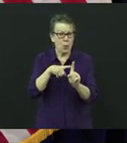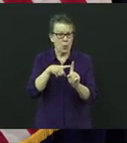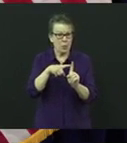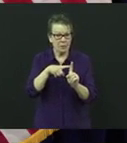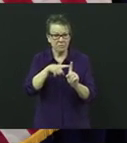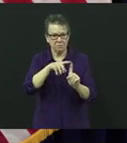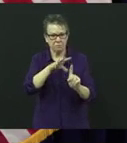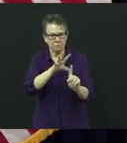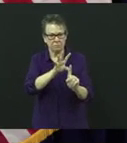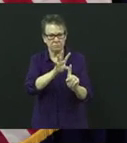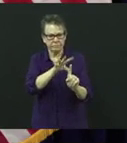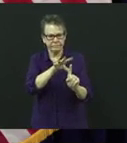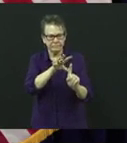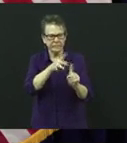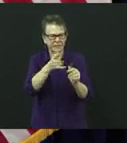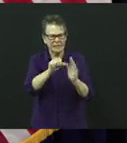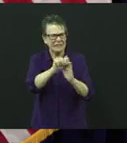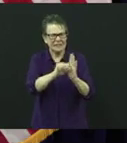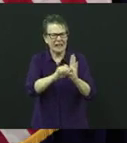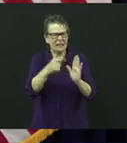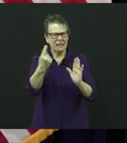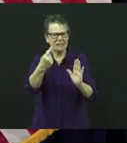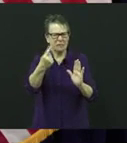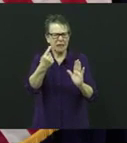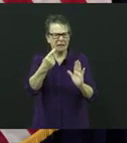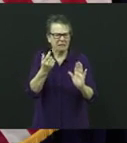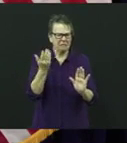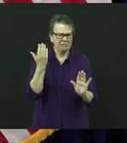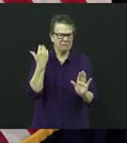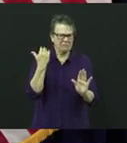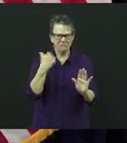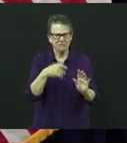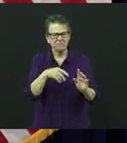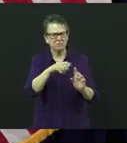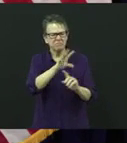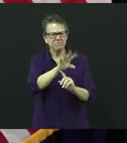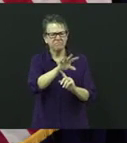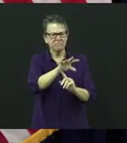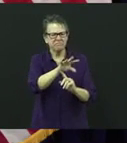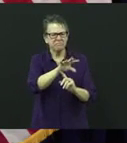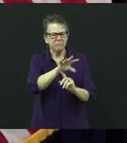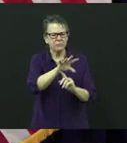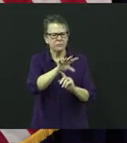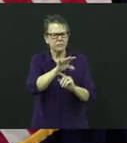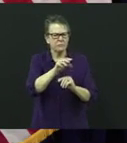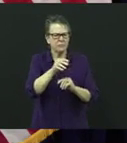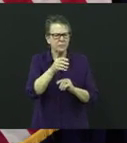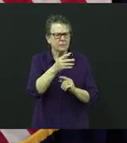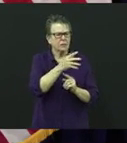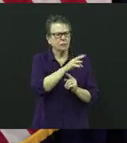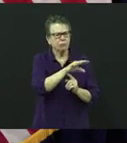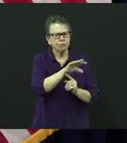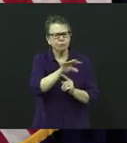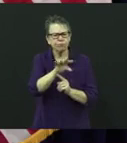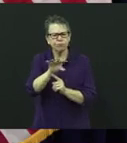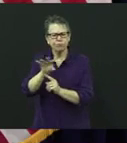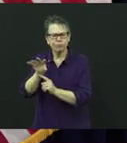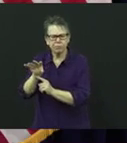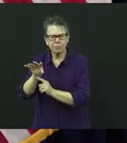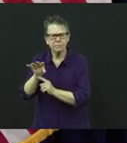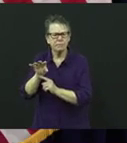and her daughter did a particular video. We did a bunch of videos that highlighted different elements of our